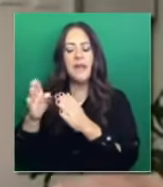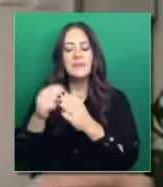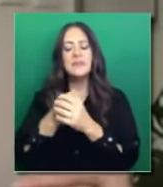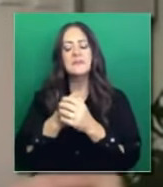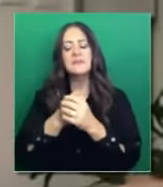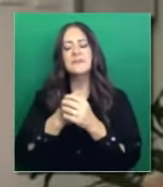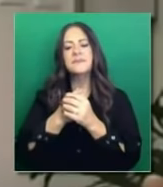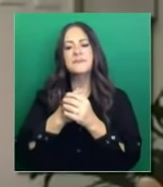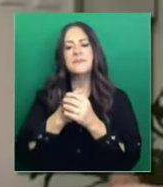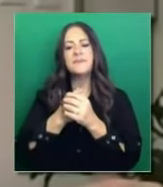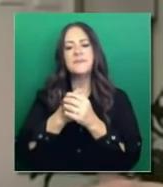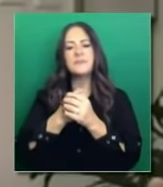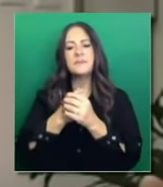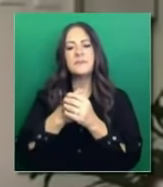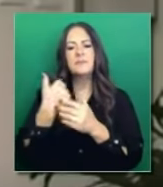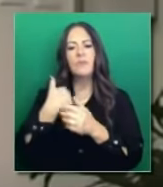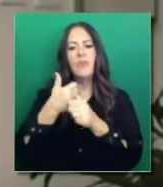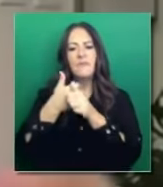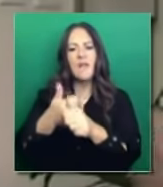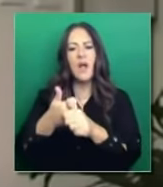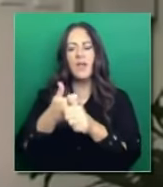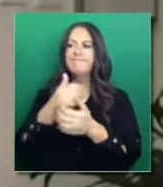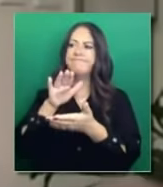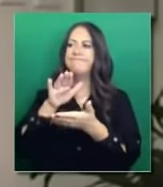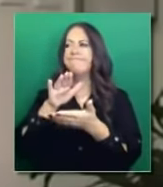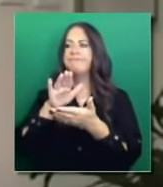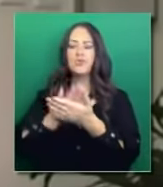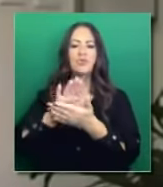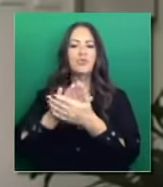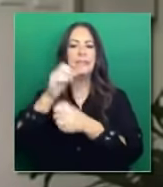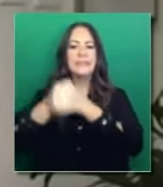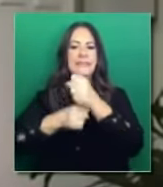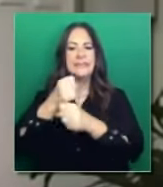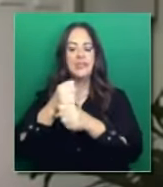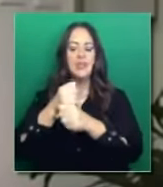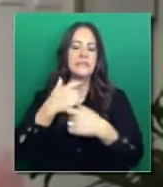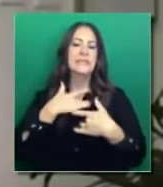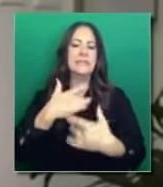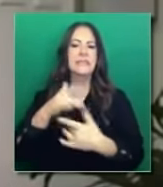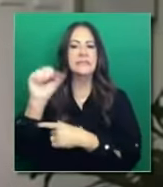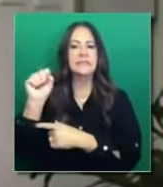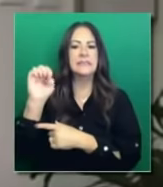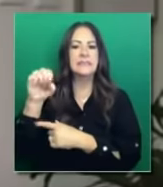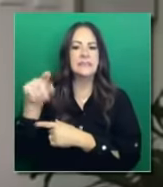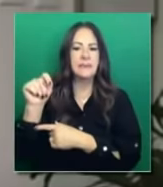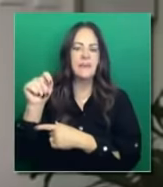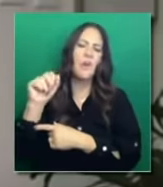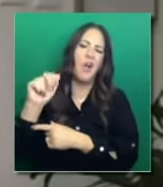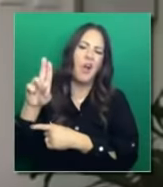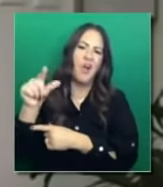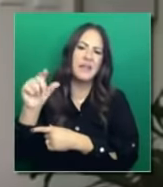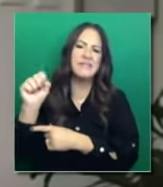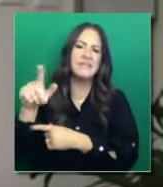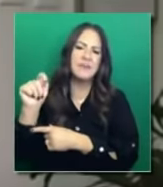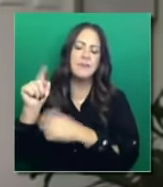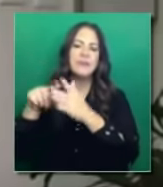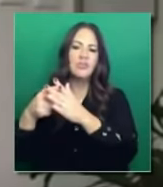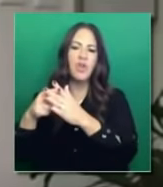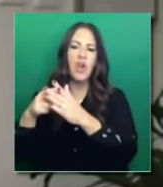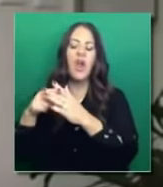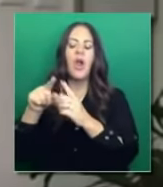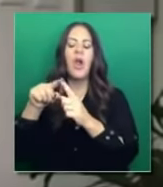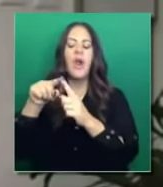agrarian calendar for the school year that, you know, begins in September or August and goes until May or June.